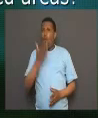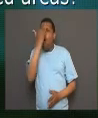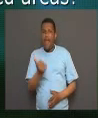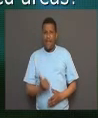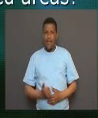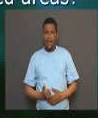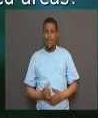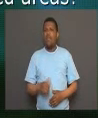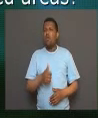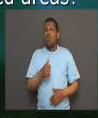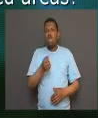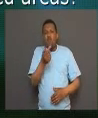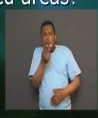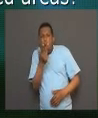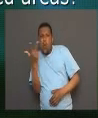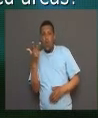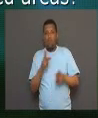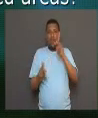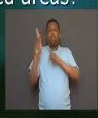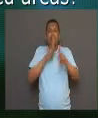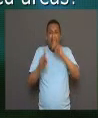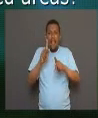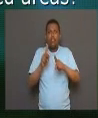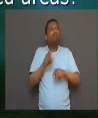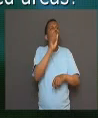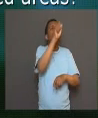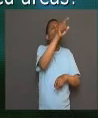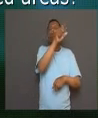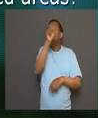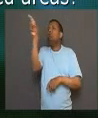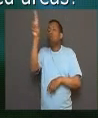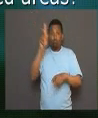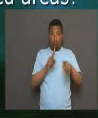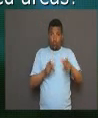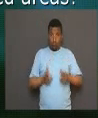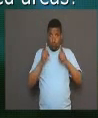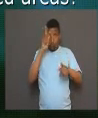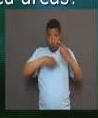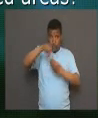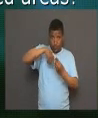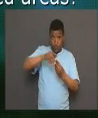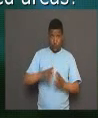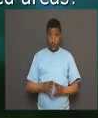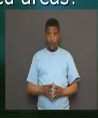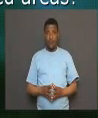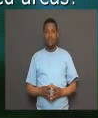Why are there fewer people in the sparsely populated areas?